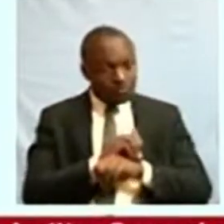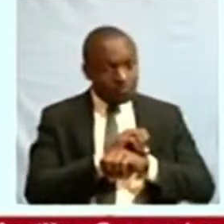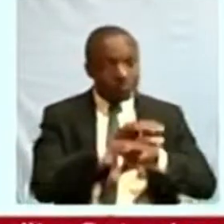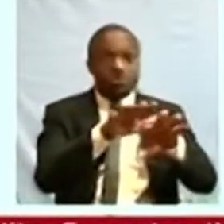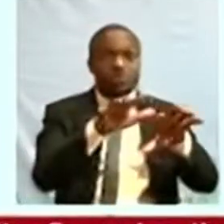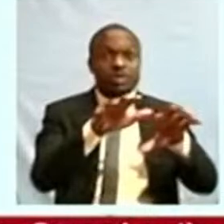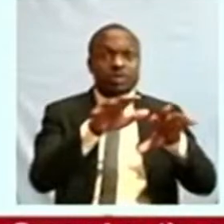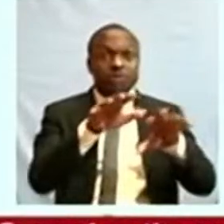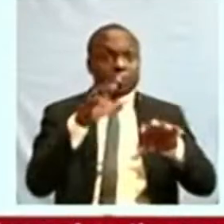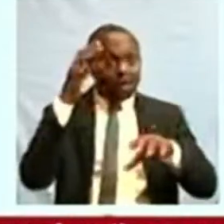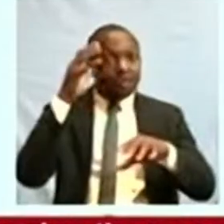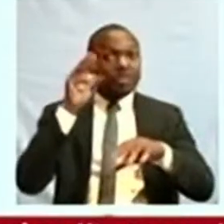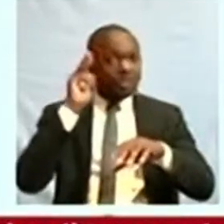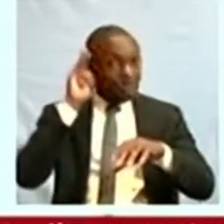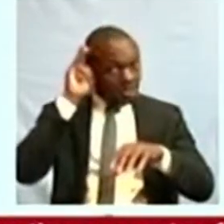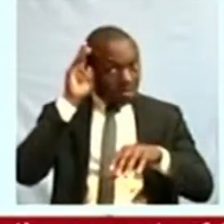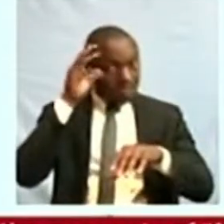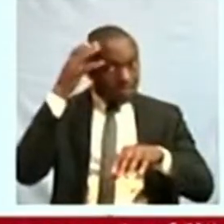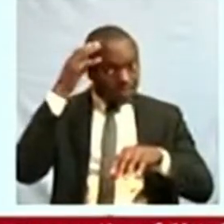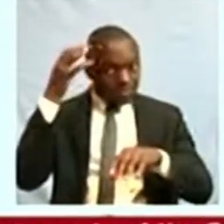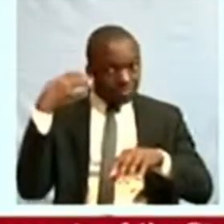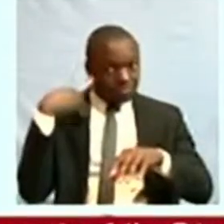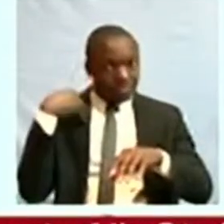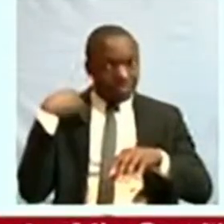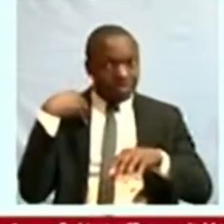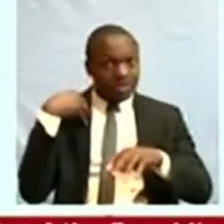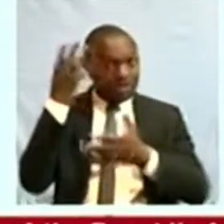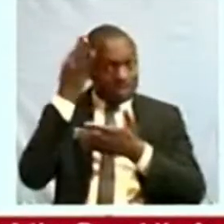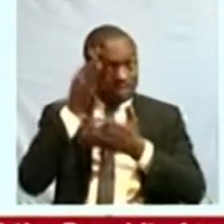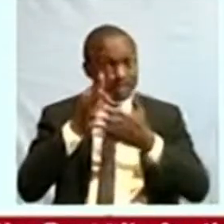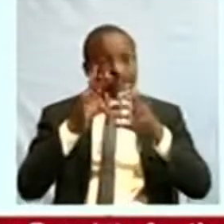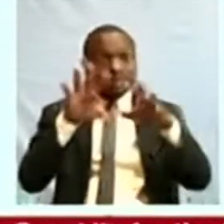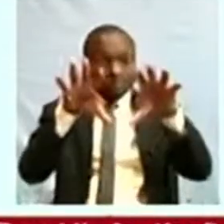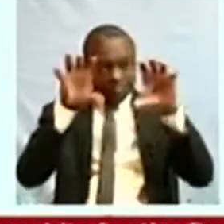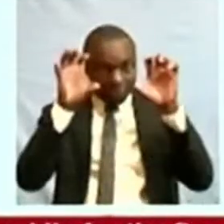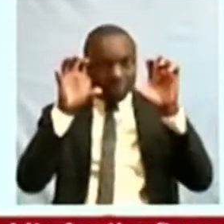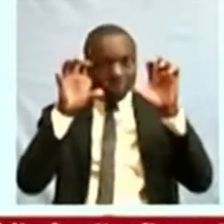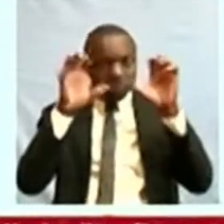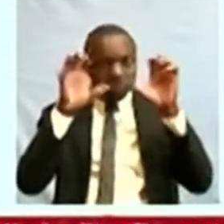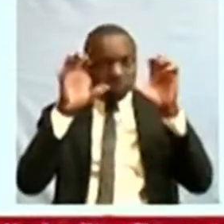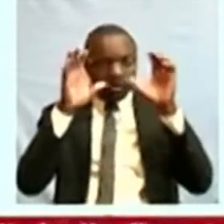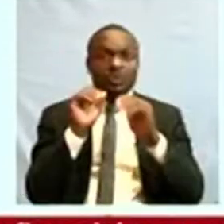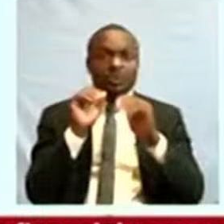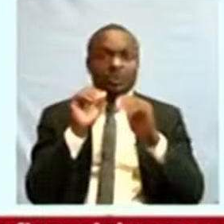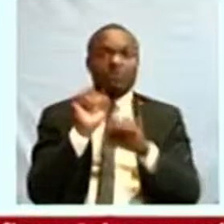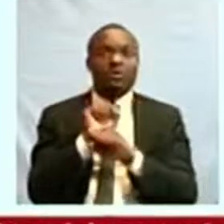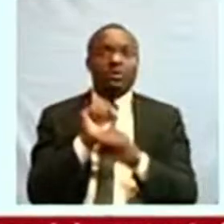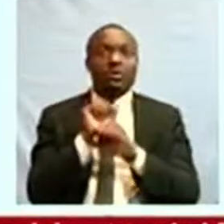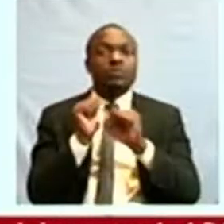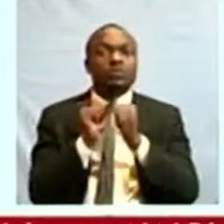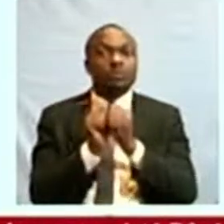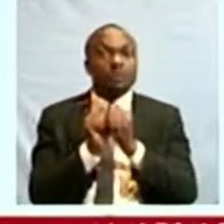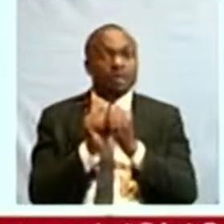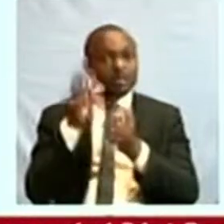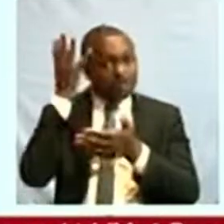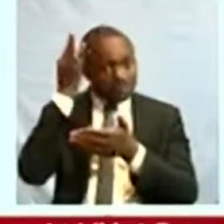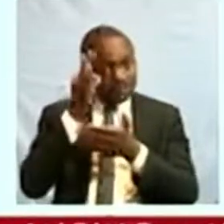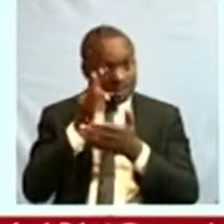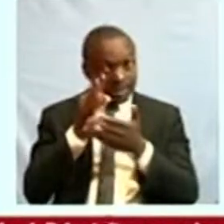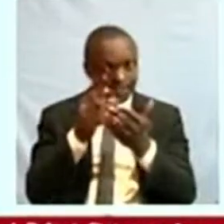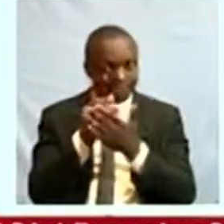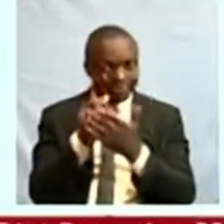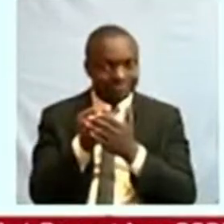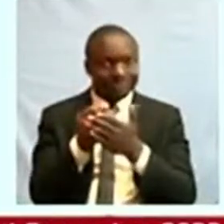Cabinet, who's then handling it with the Secretary to Treasury. I want to agree with